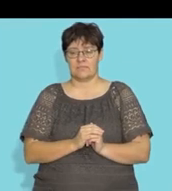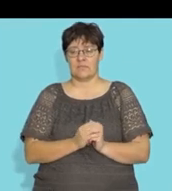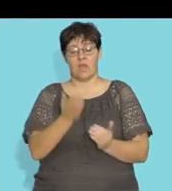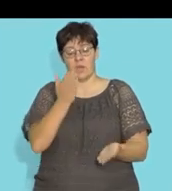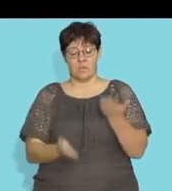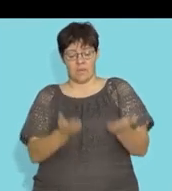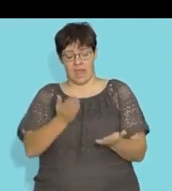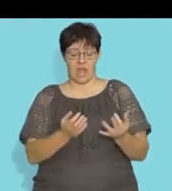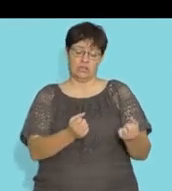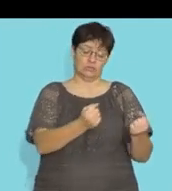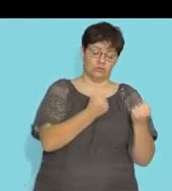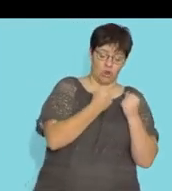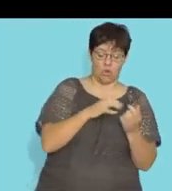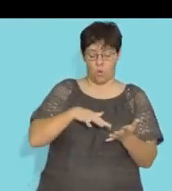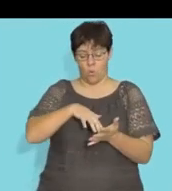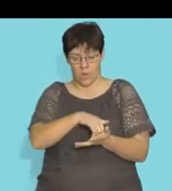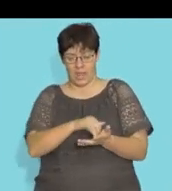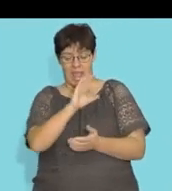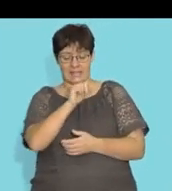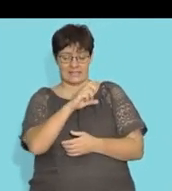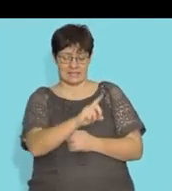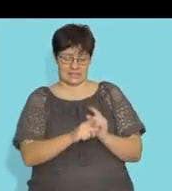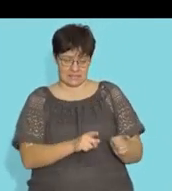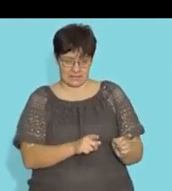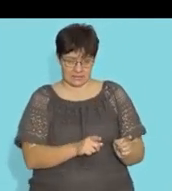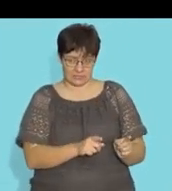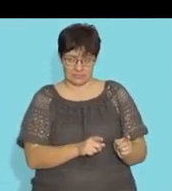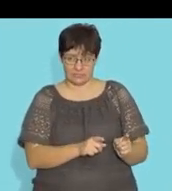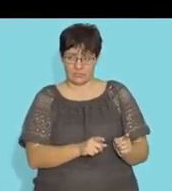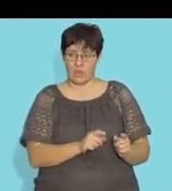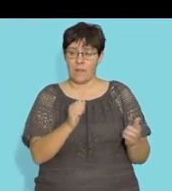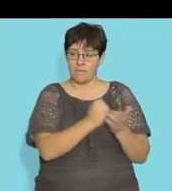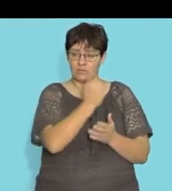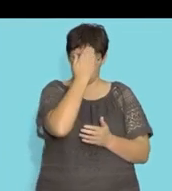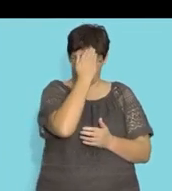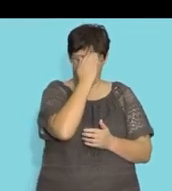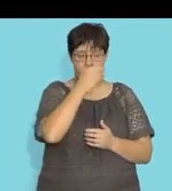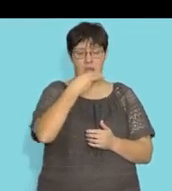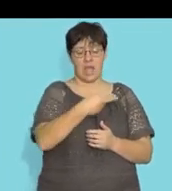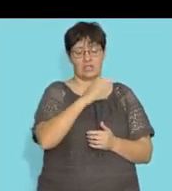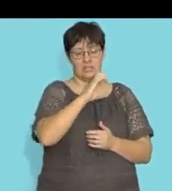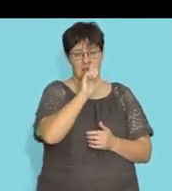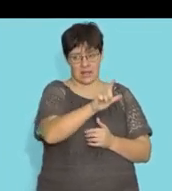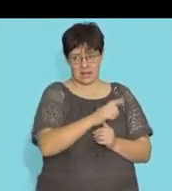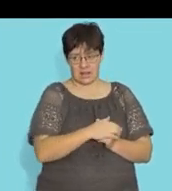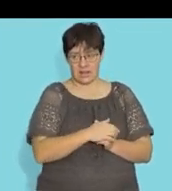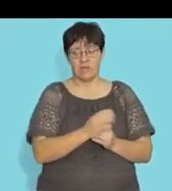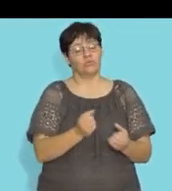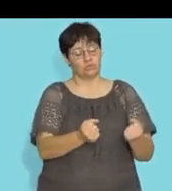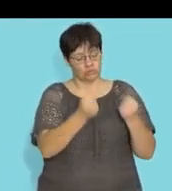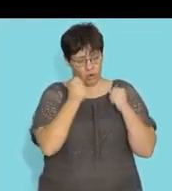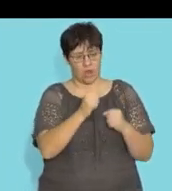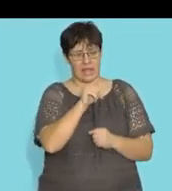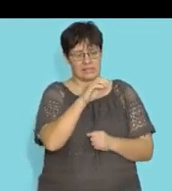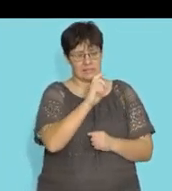When we're comparing strong and weak acids, if we think we must know for the exam, we must know hydrochloric acid is a